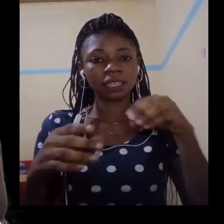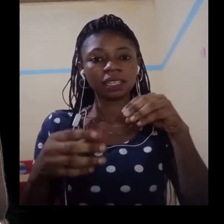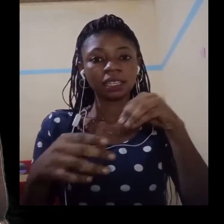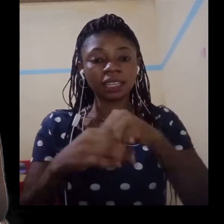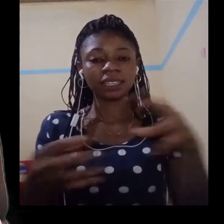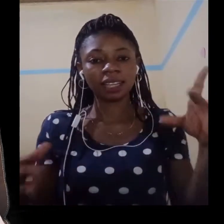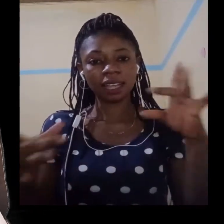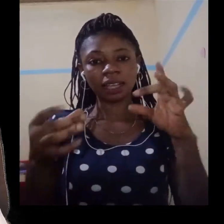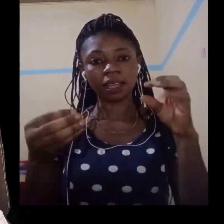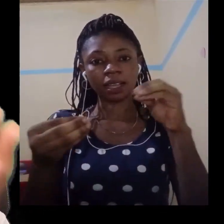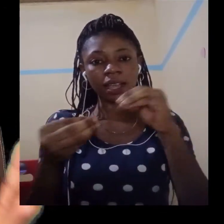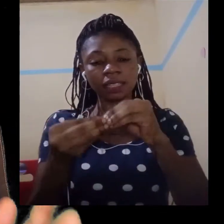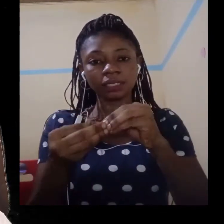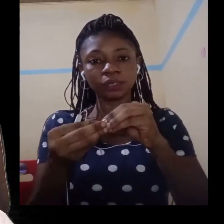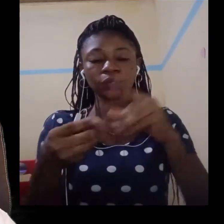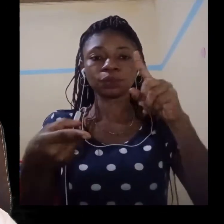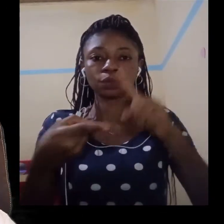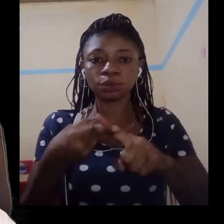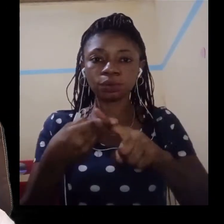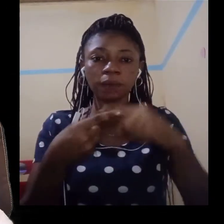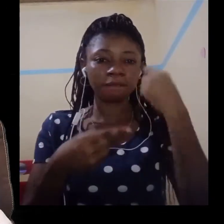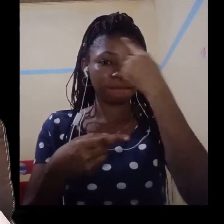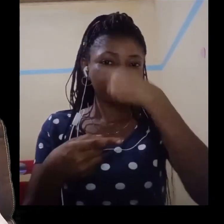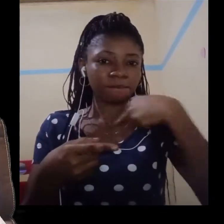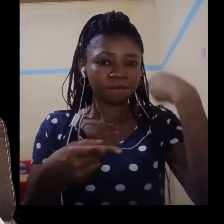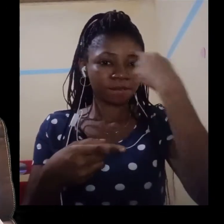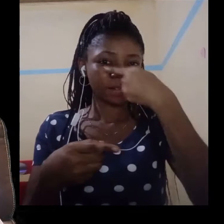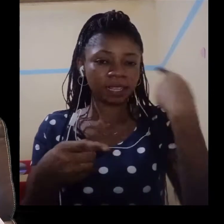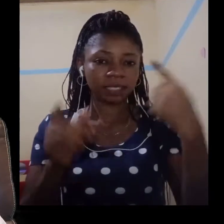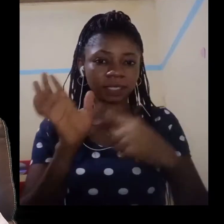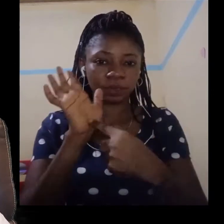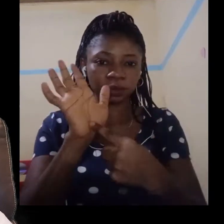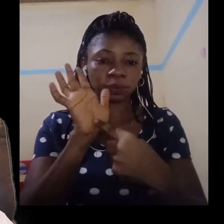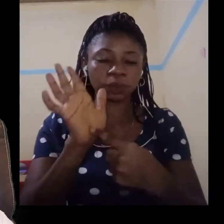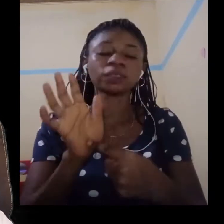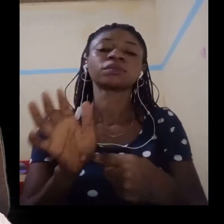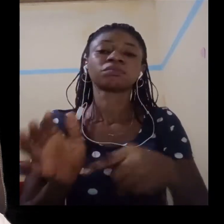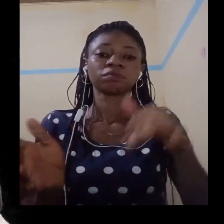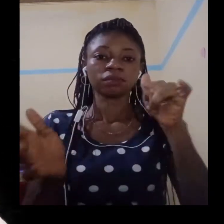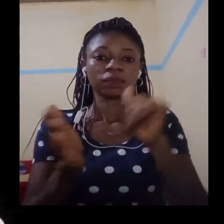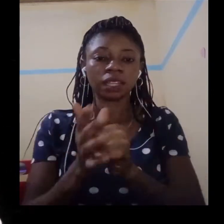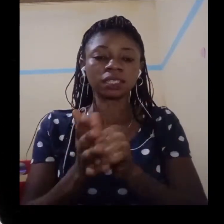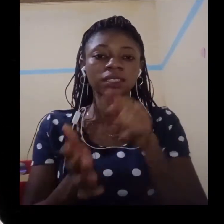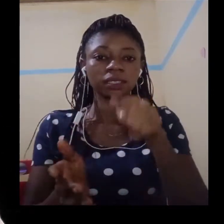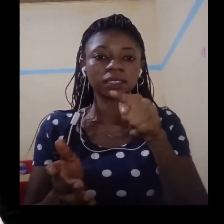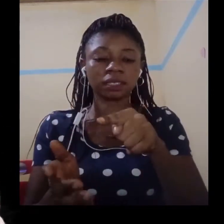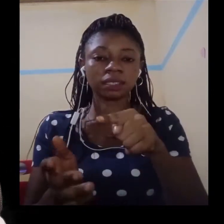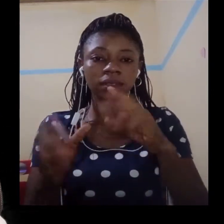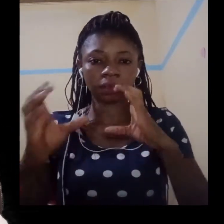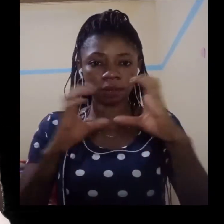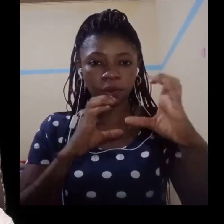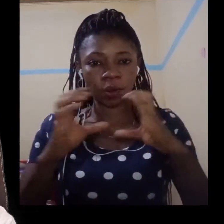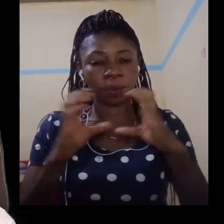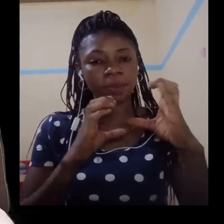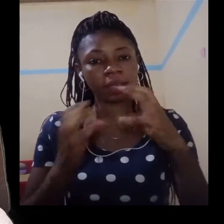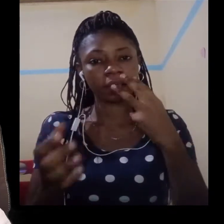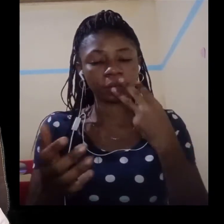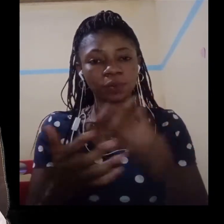string alone can derive different sorts of analysis based